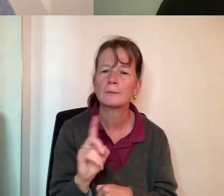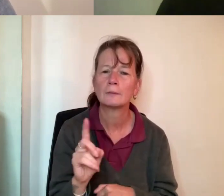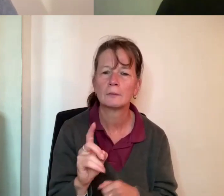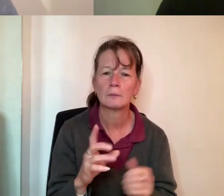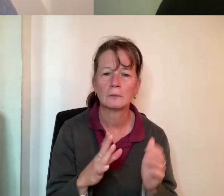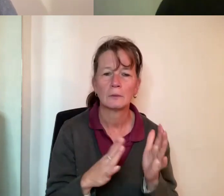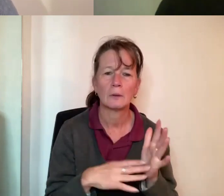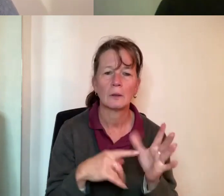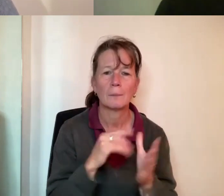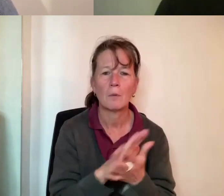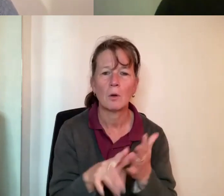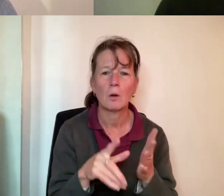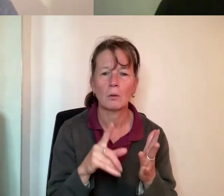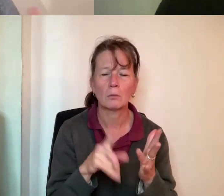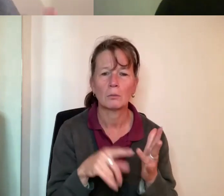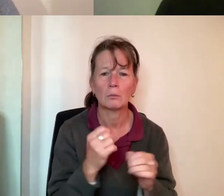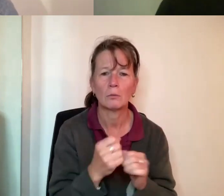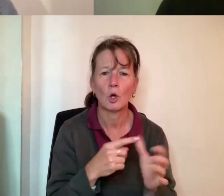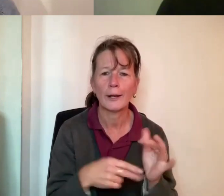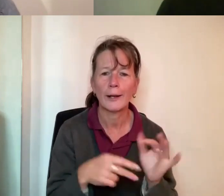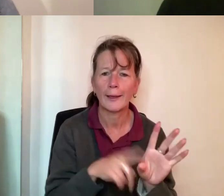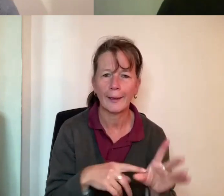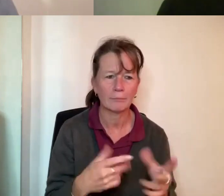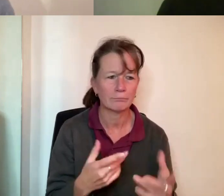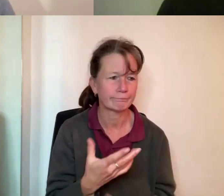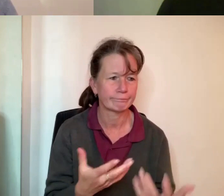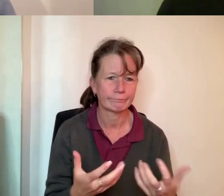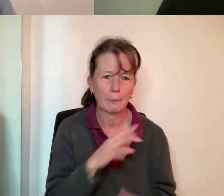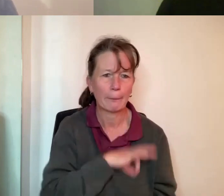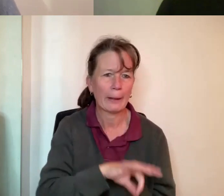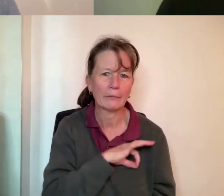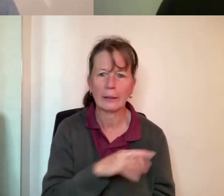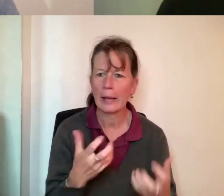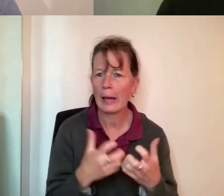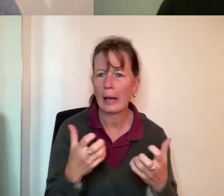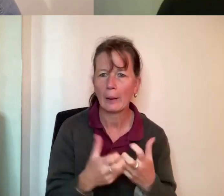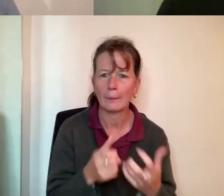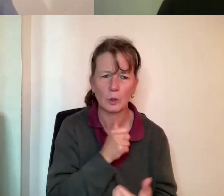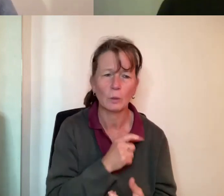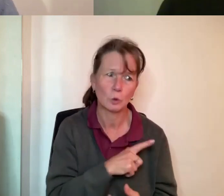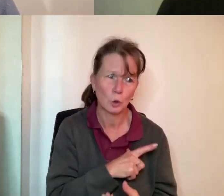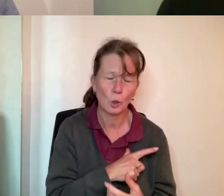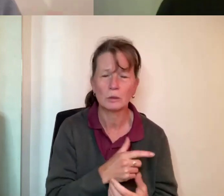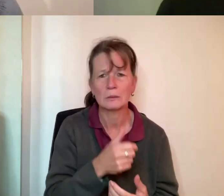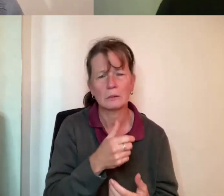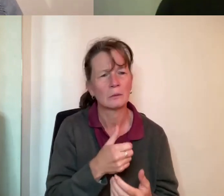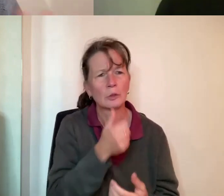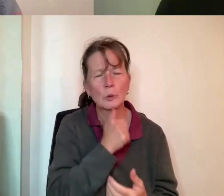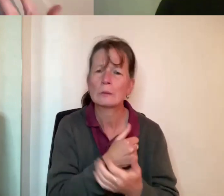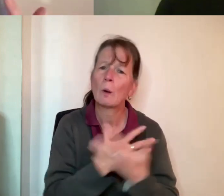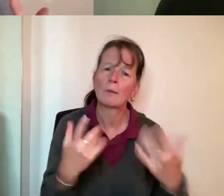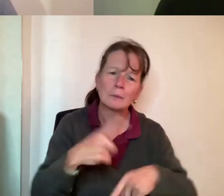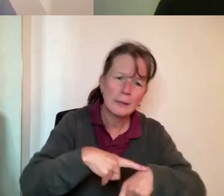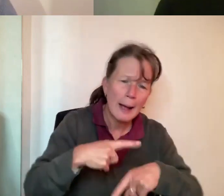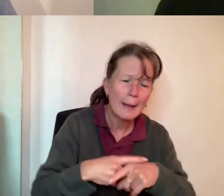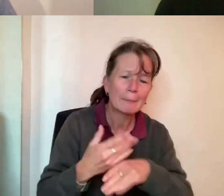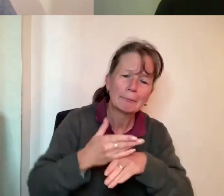Mahogany get out of it as a company. Why this process, which uses up quite a lot of time and a bit of money and a lot of effort,